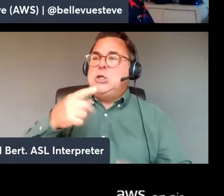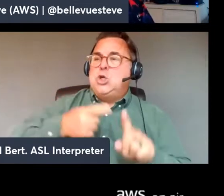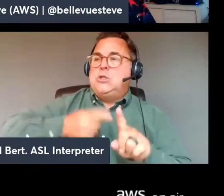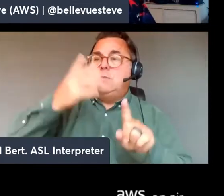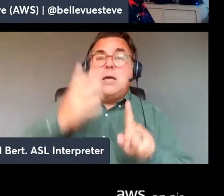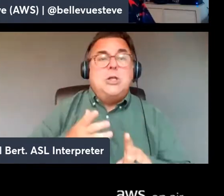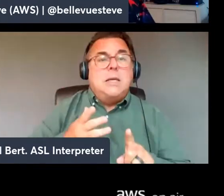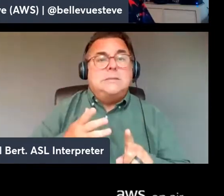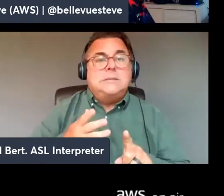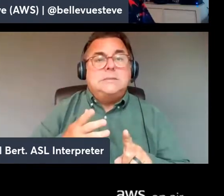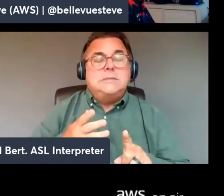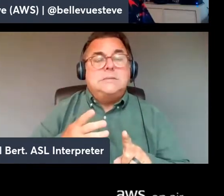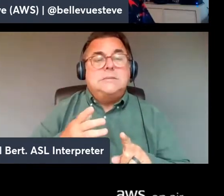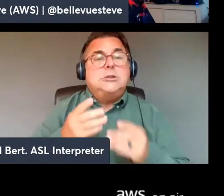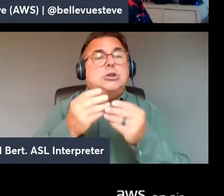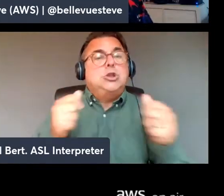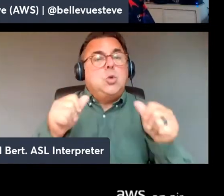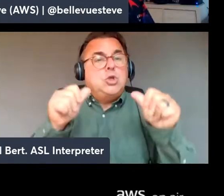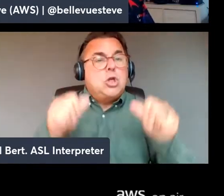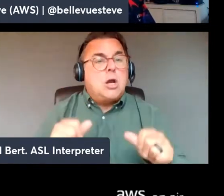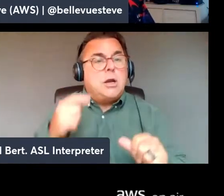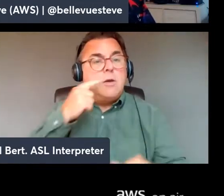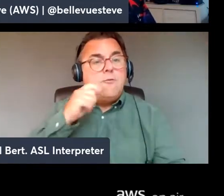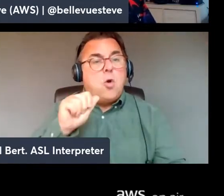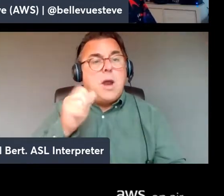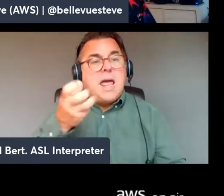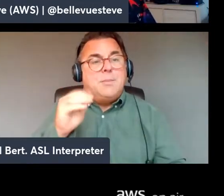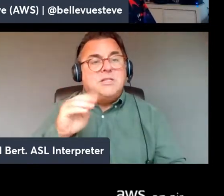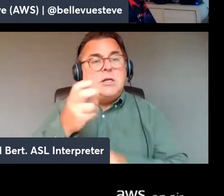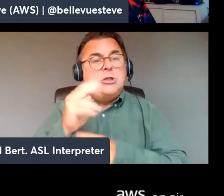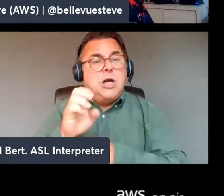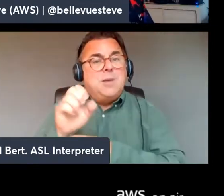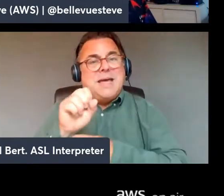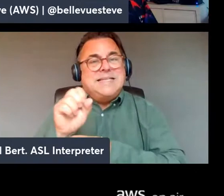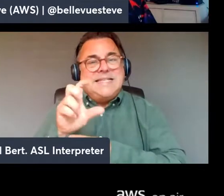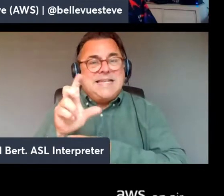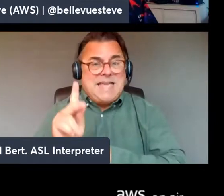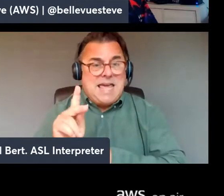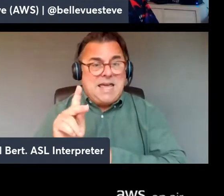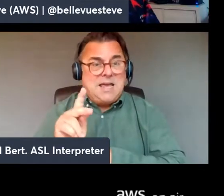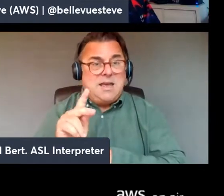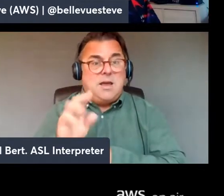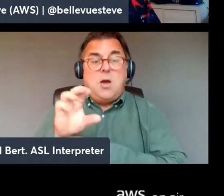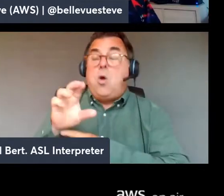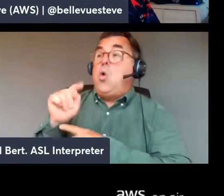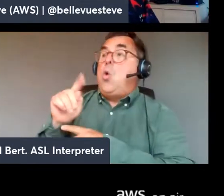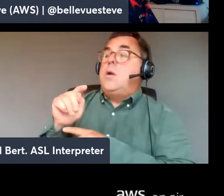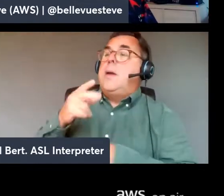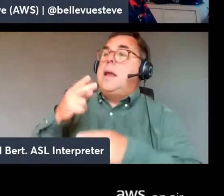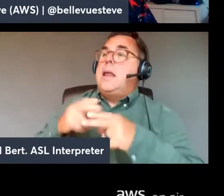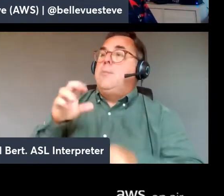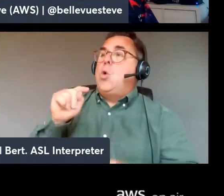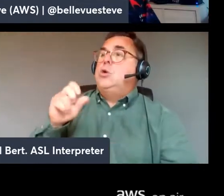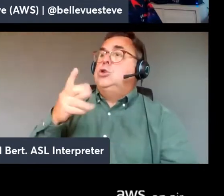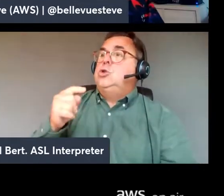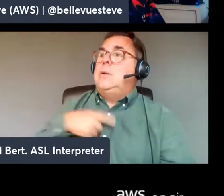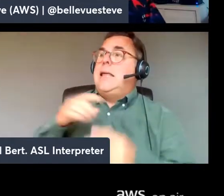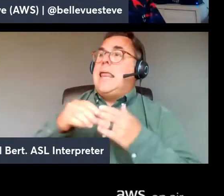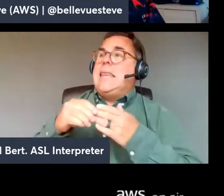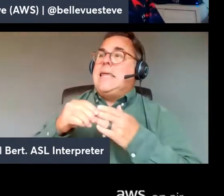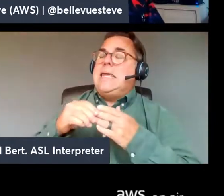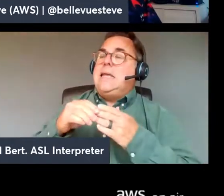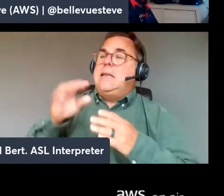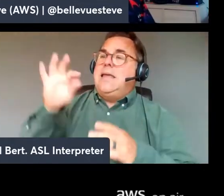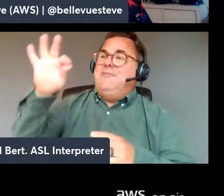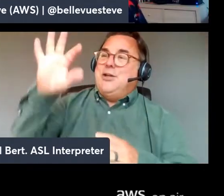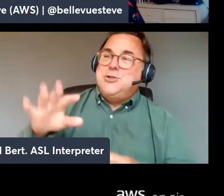specialist solutions architect with the Amazon Chime SDK. Court? And my name is Court Shute. I am the lead evangelist for the